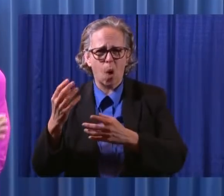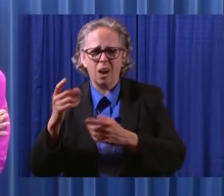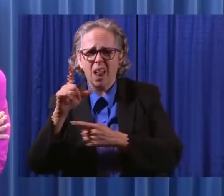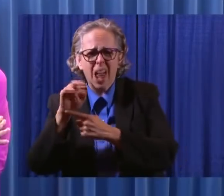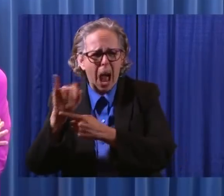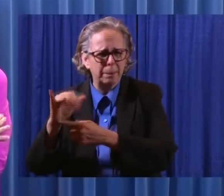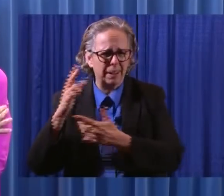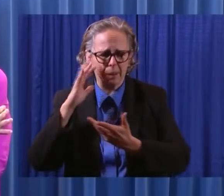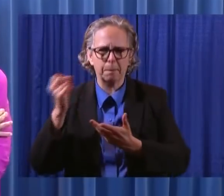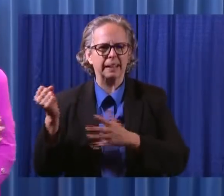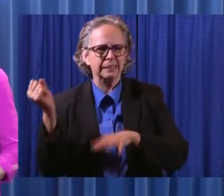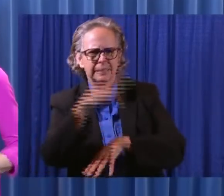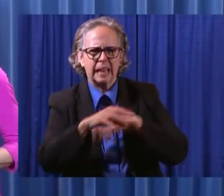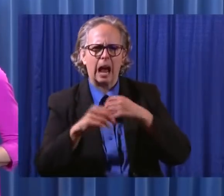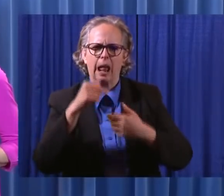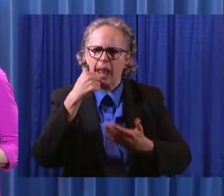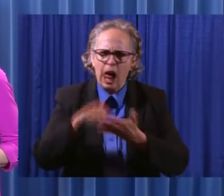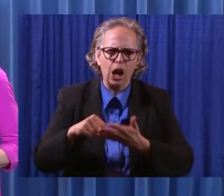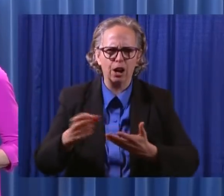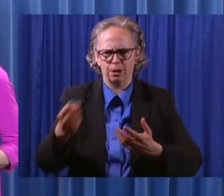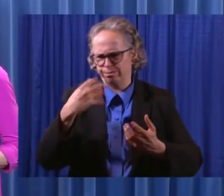me emails and texts.